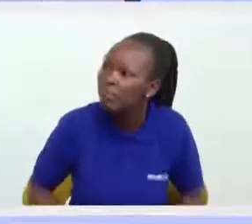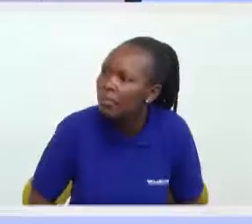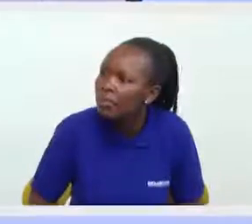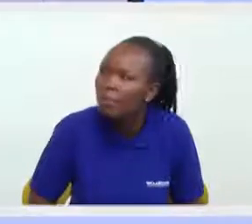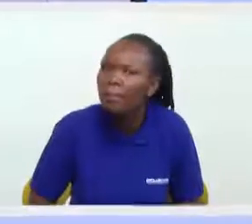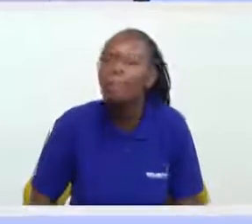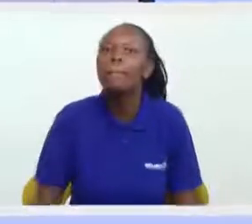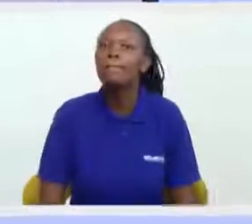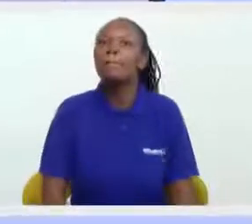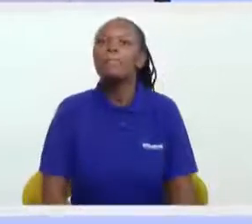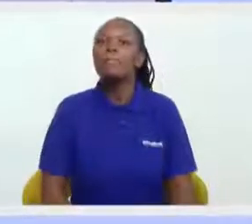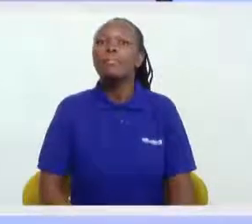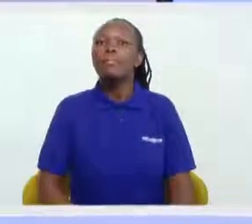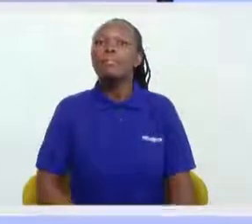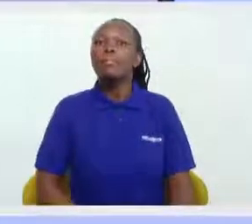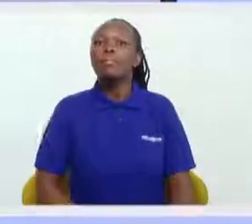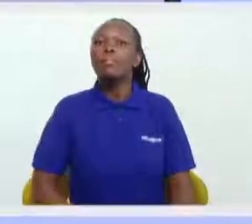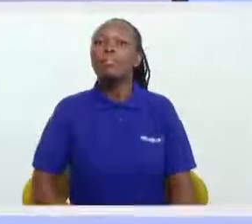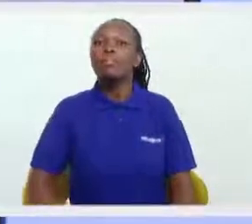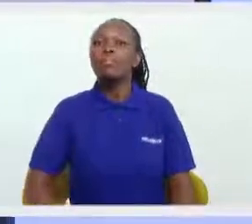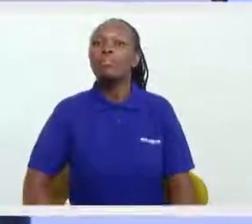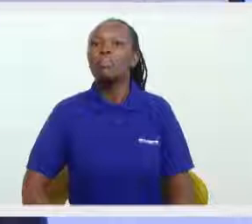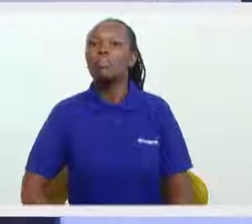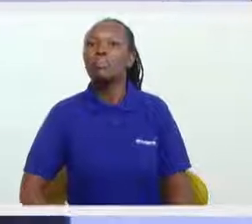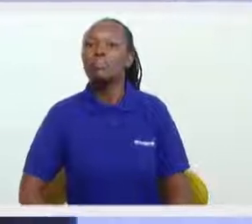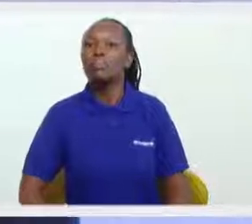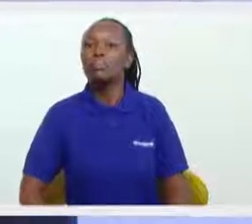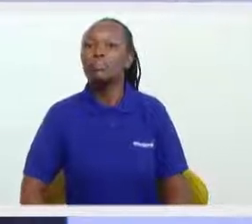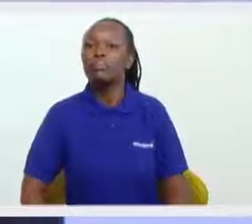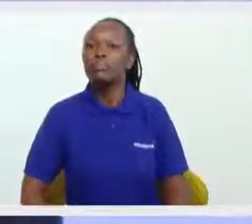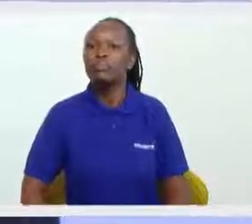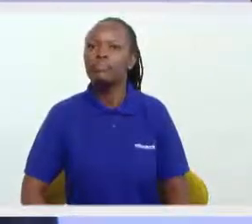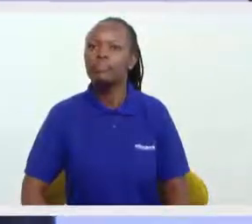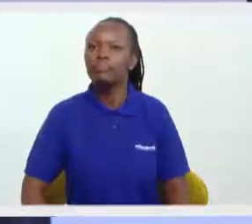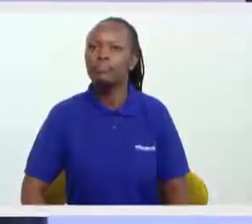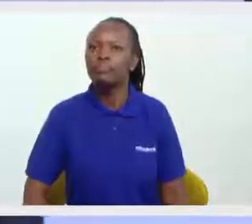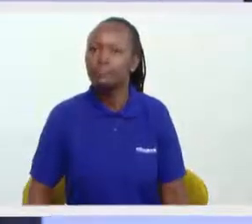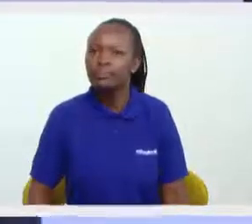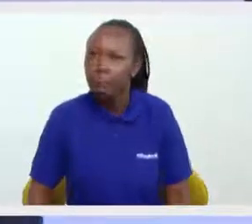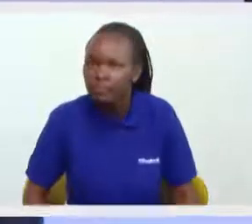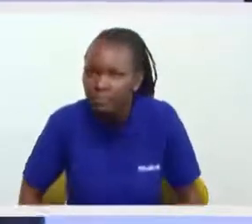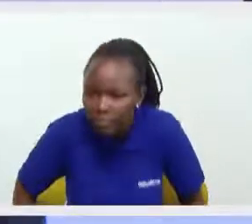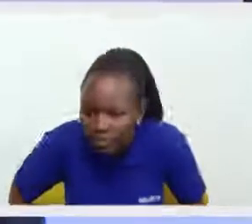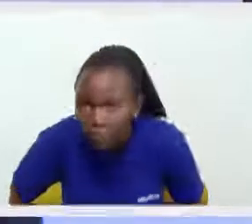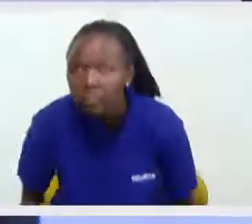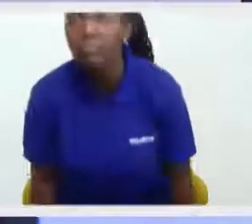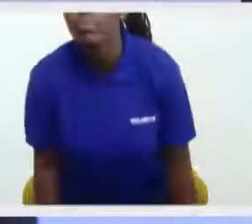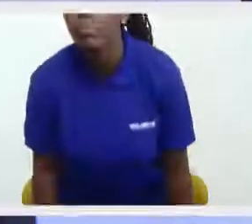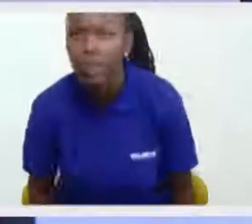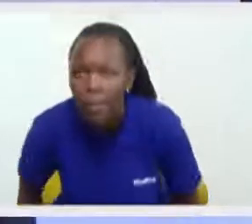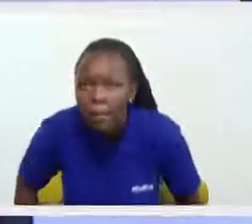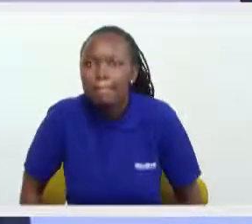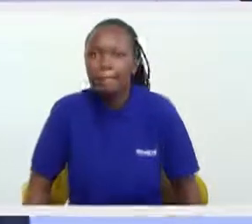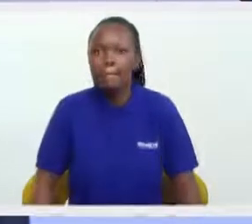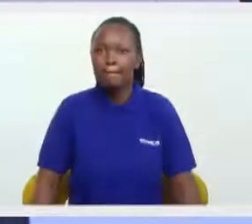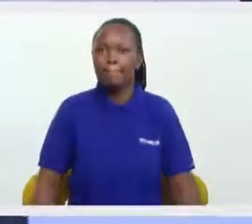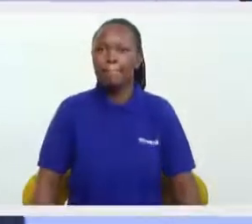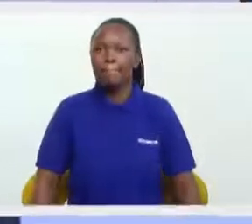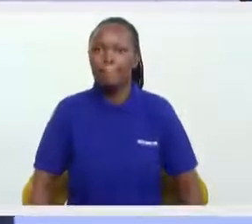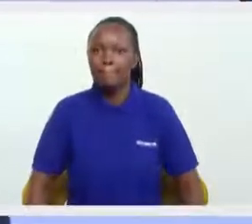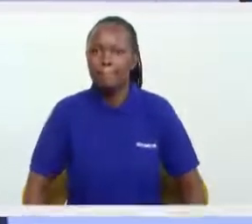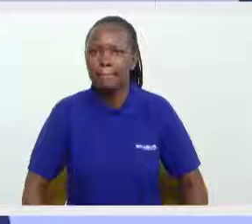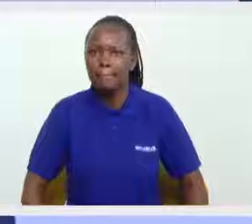I wanted to start with live caption on Chrome. So I pulled up a website right now. This is